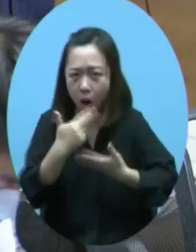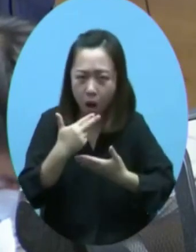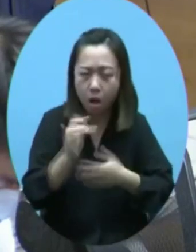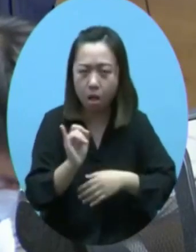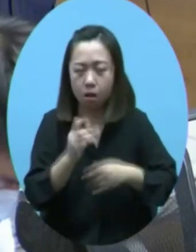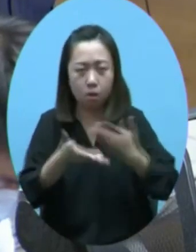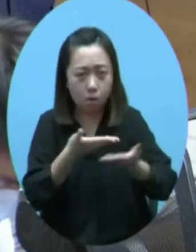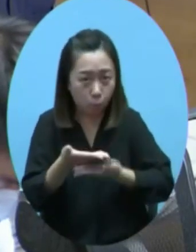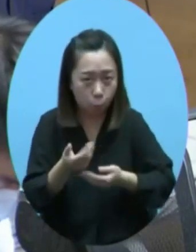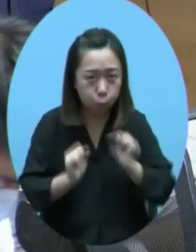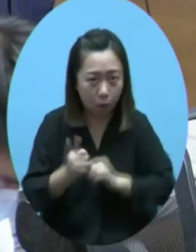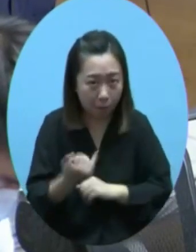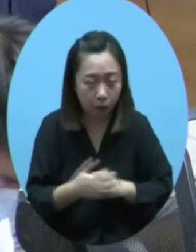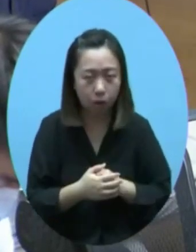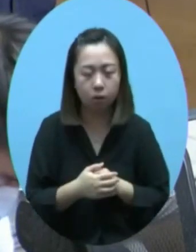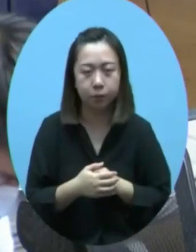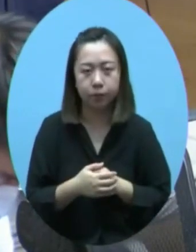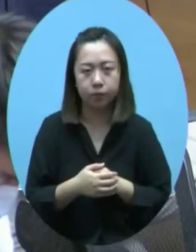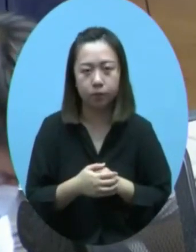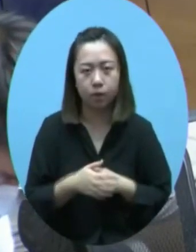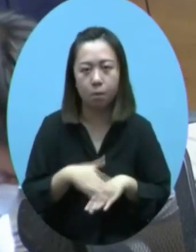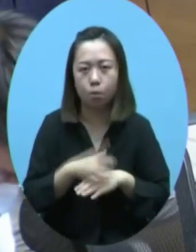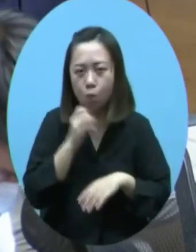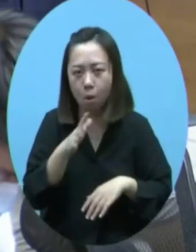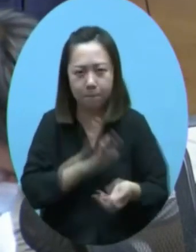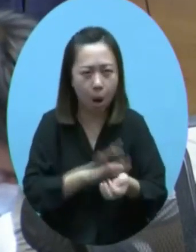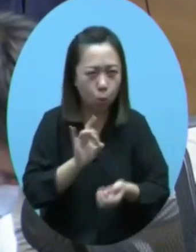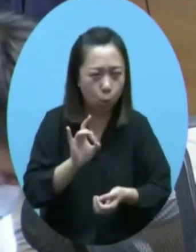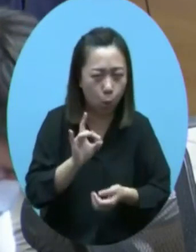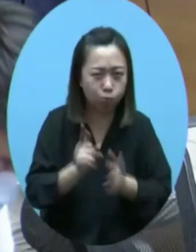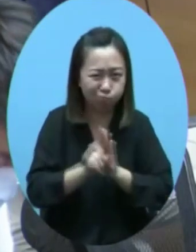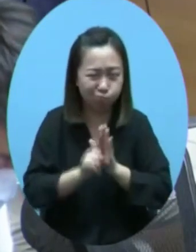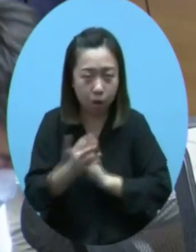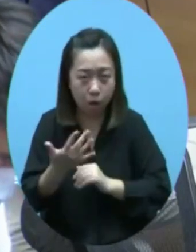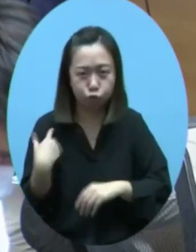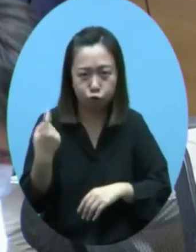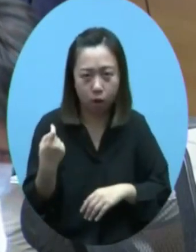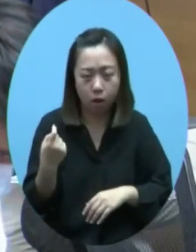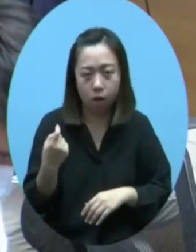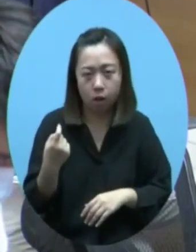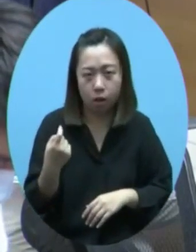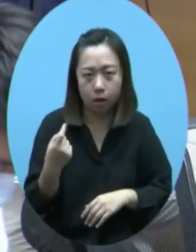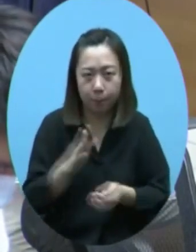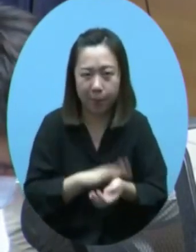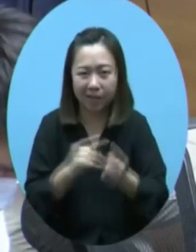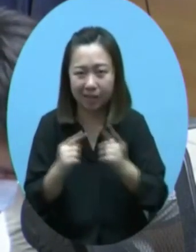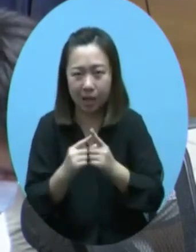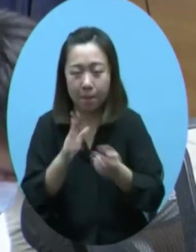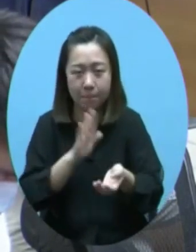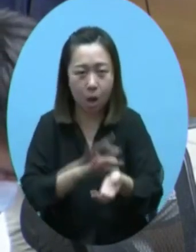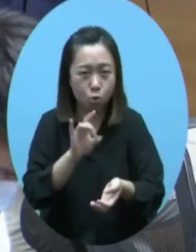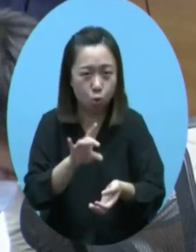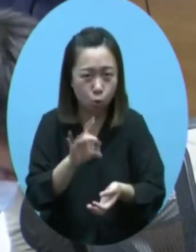9 unknown cases and also the viral load of these recent patients tell you anything about the extent of